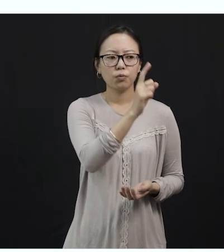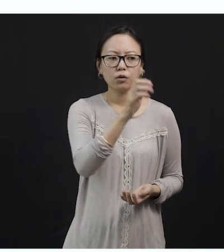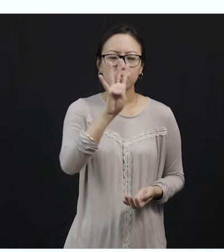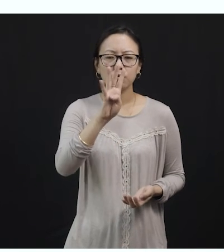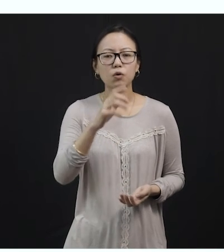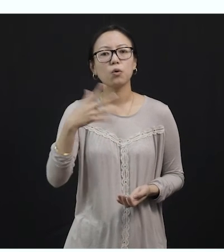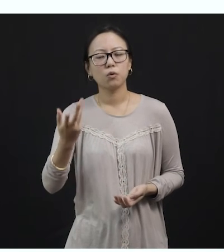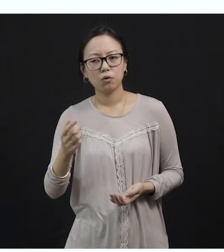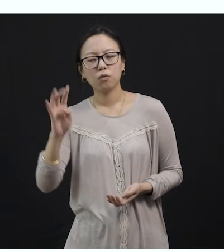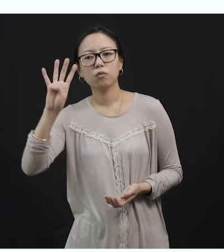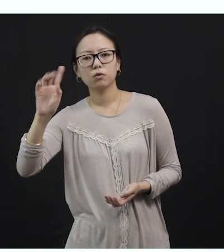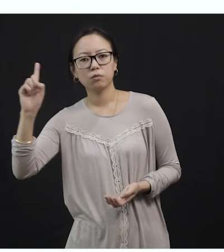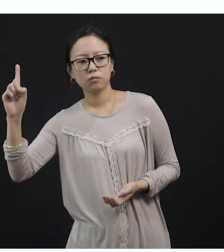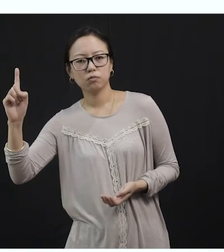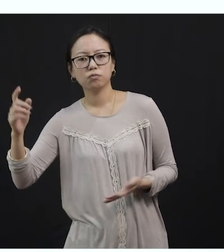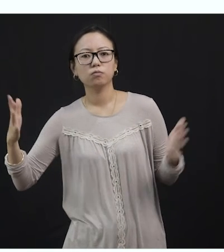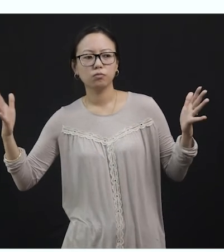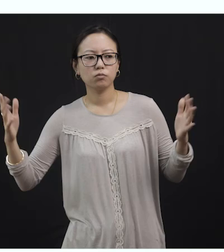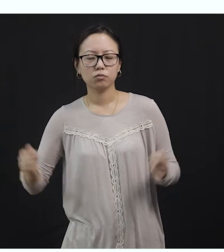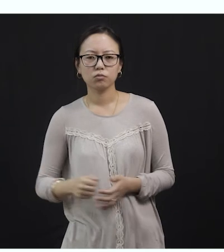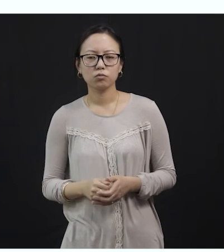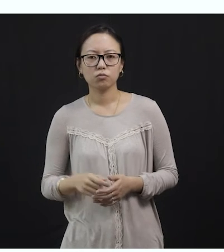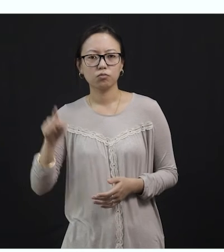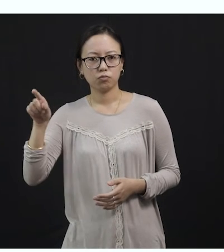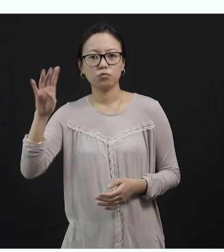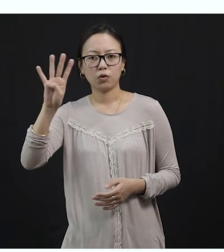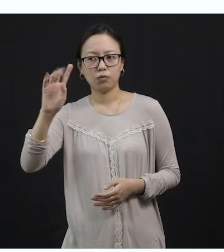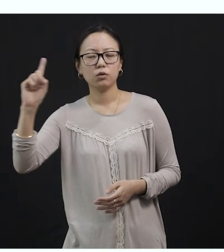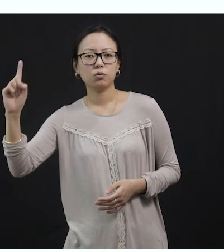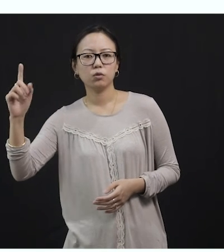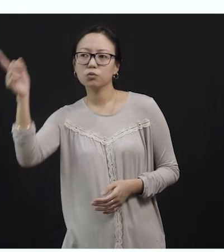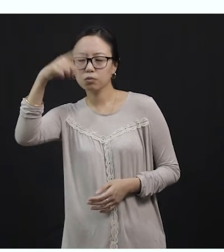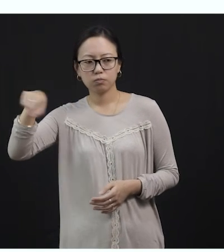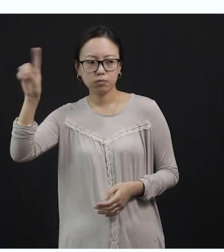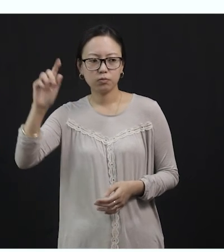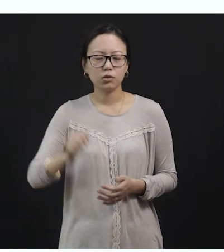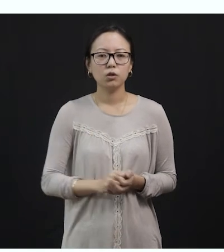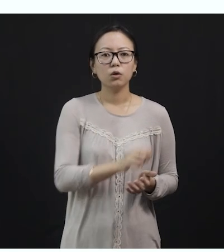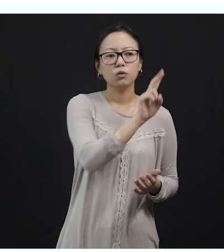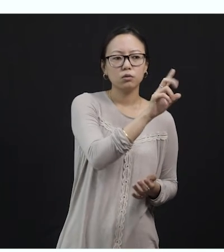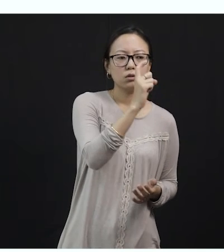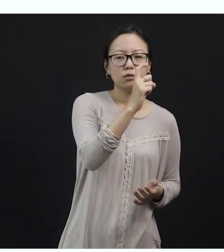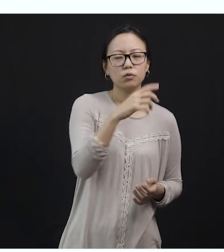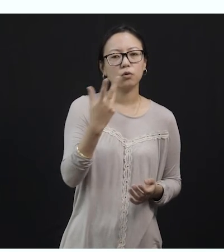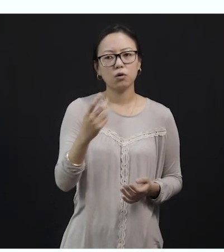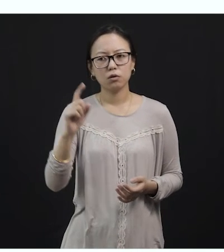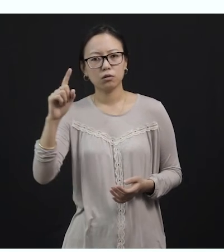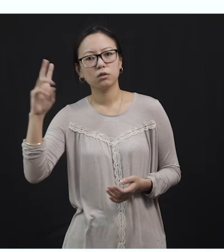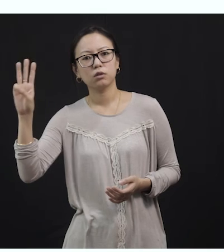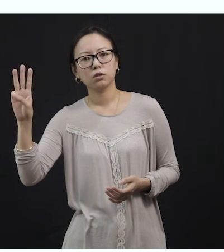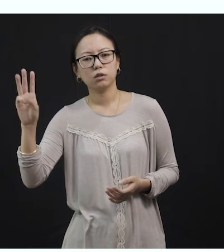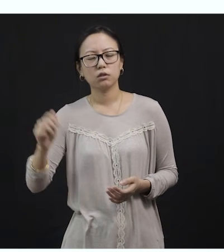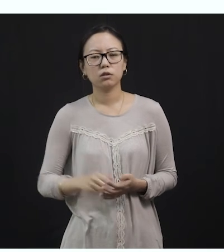circle it. And 27 and 19, 27 is bigger, so we will circle this, all right?